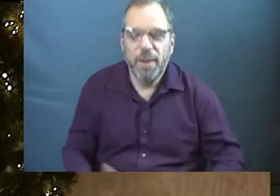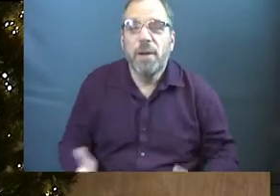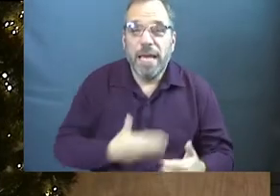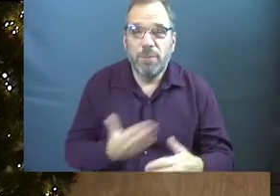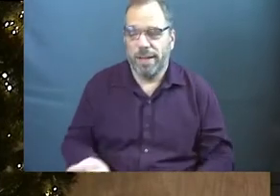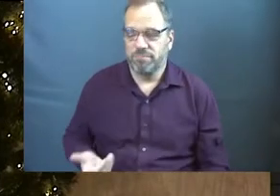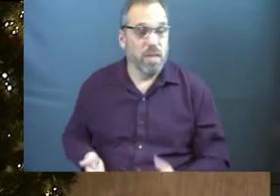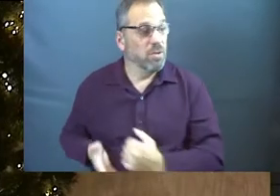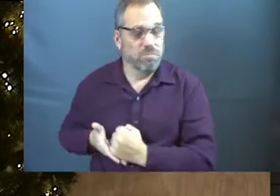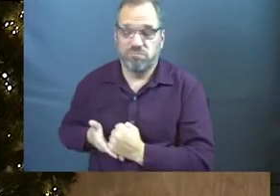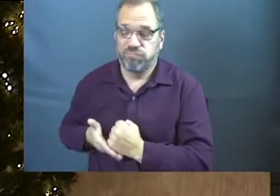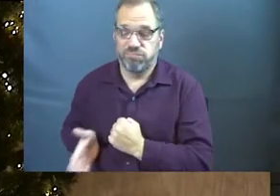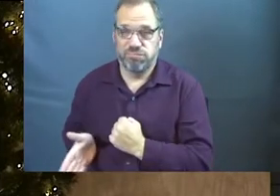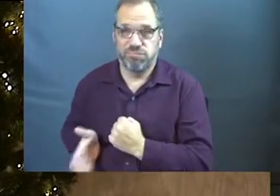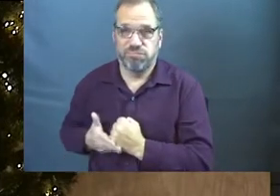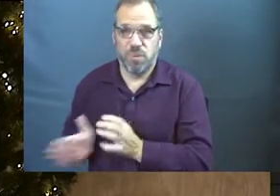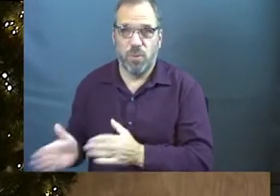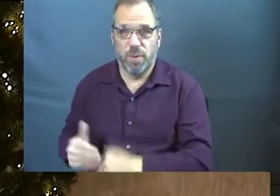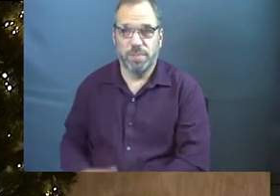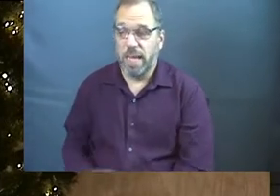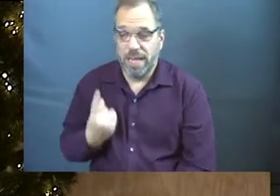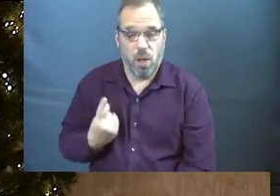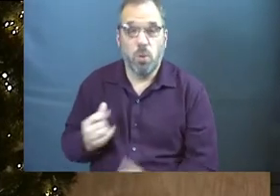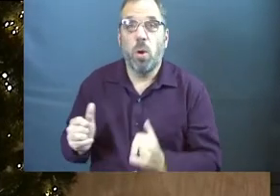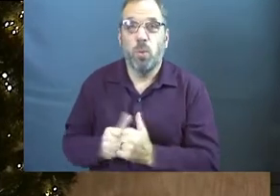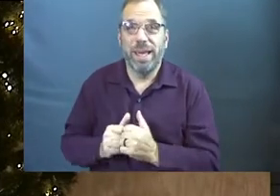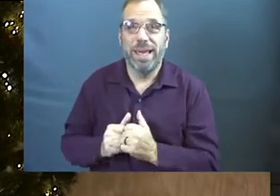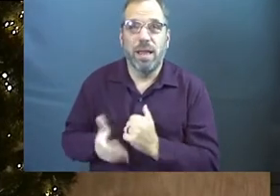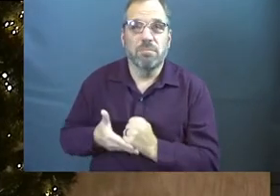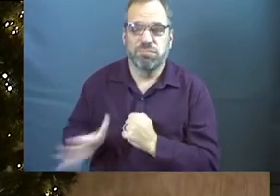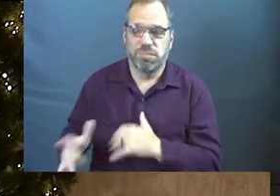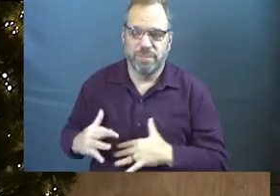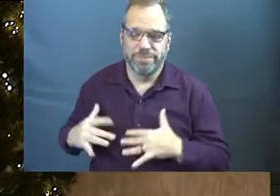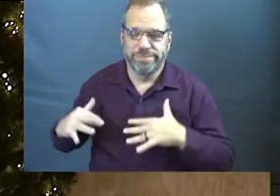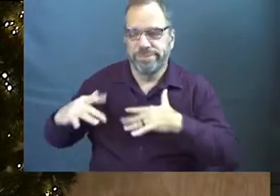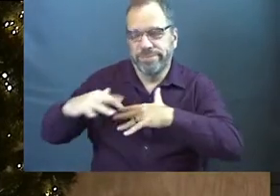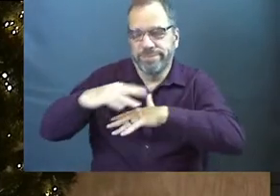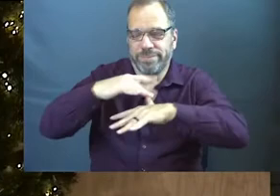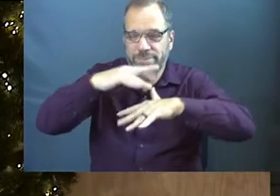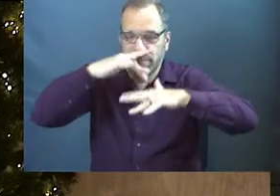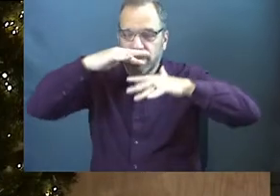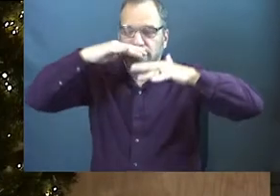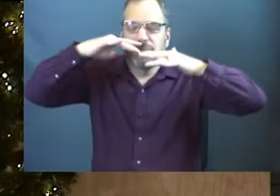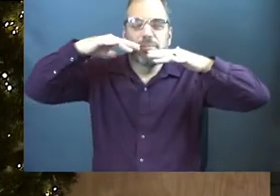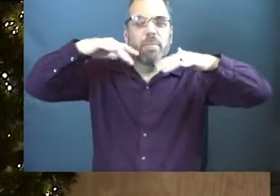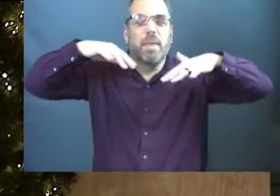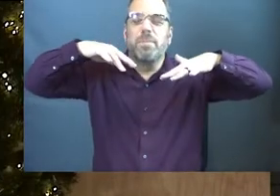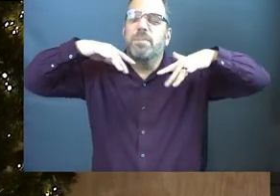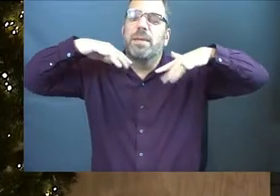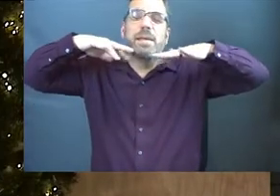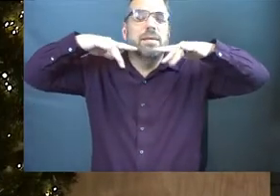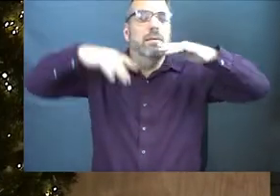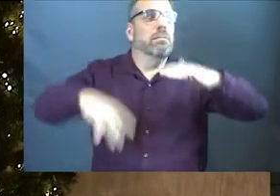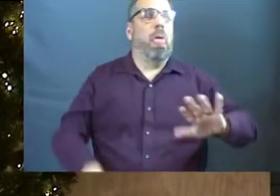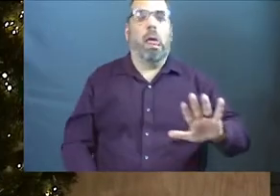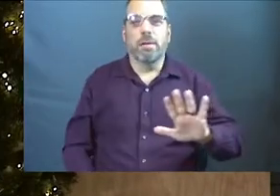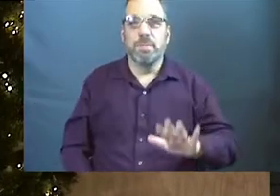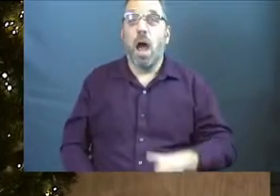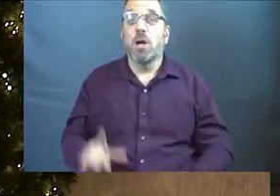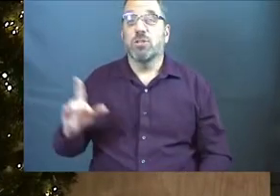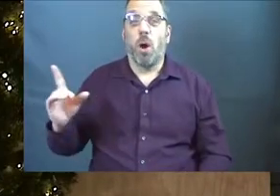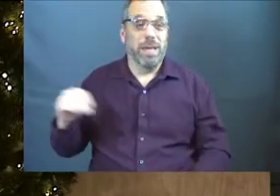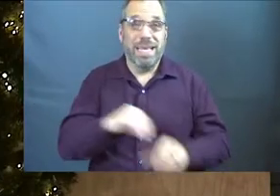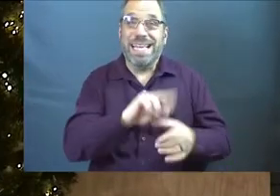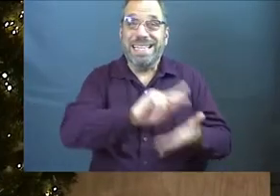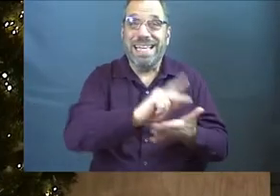So anyway, so he passes gas in this other room, and he's alone with his flatulence and smell over there. And then he does this thing where he walks